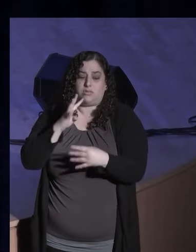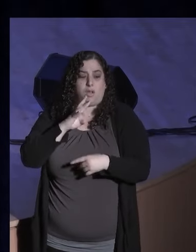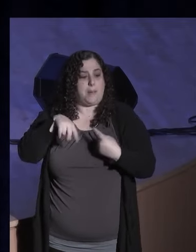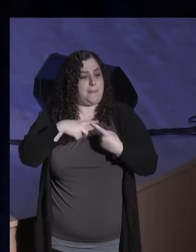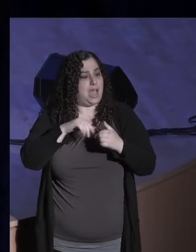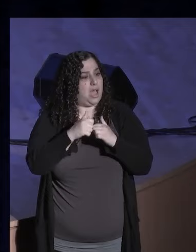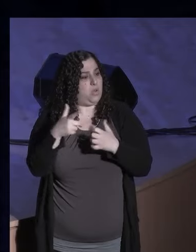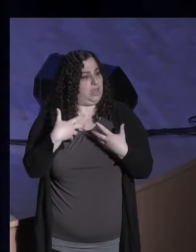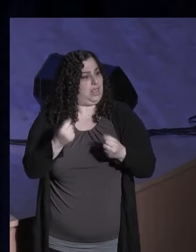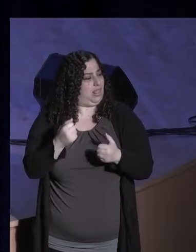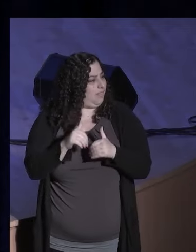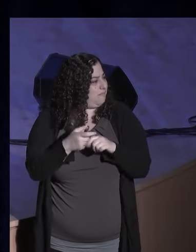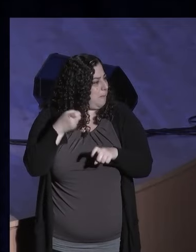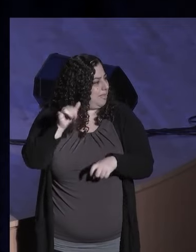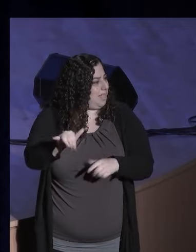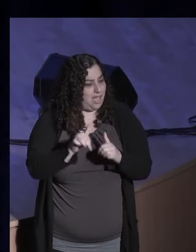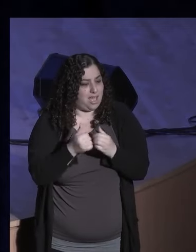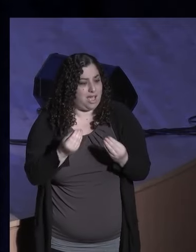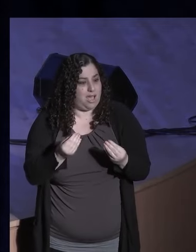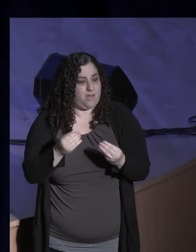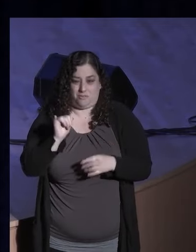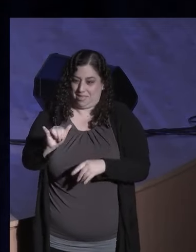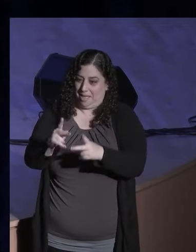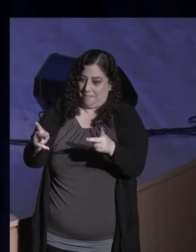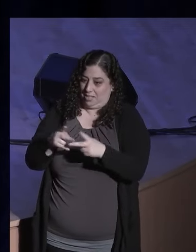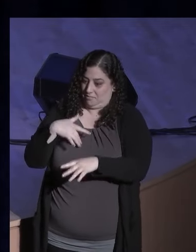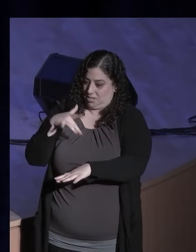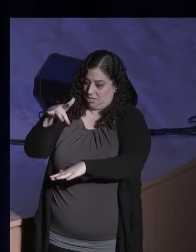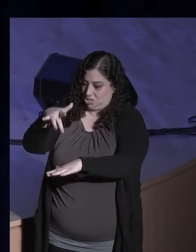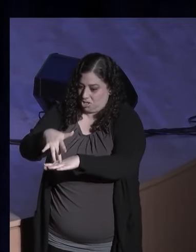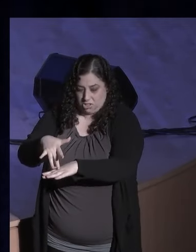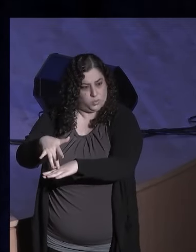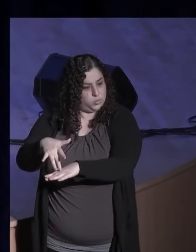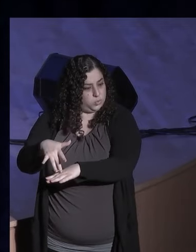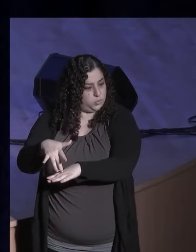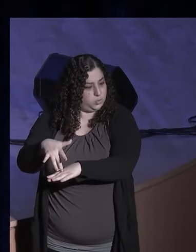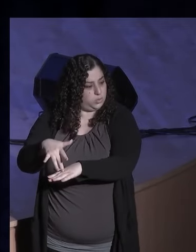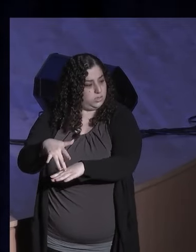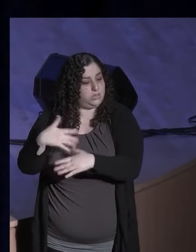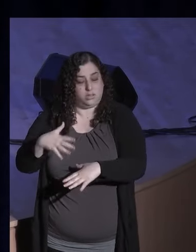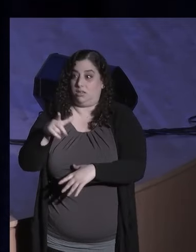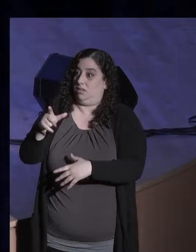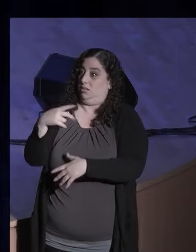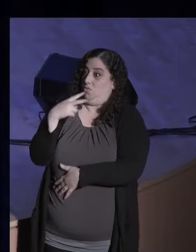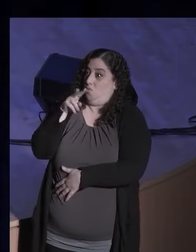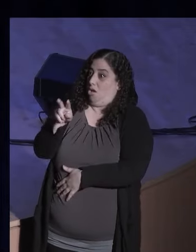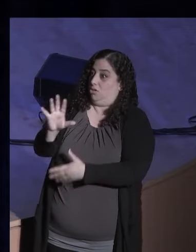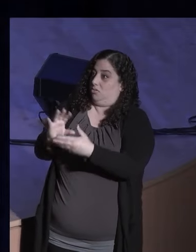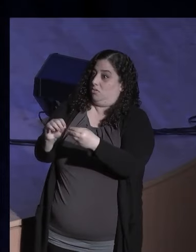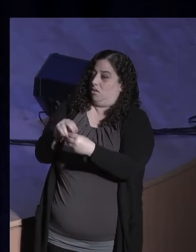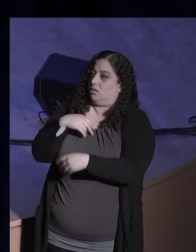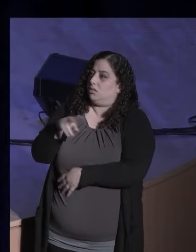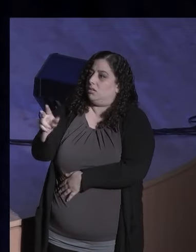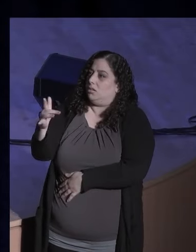many sites of conscience like it remind us that a complete account of our nation's history must include our dark chapters too. And